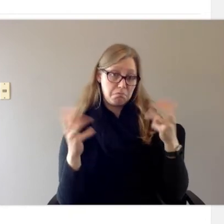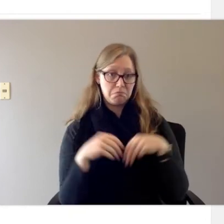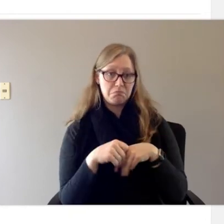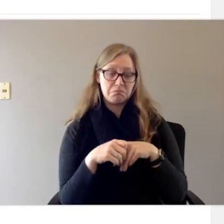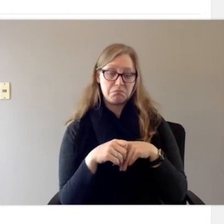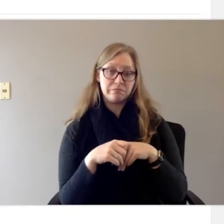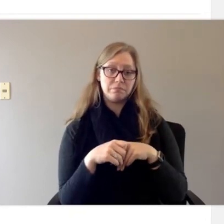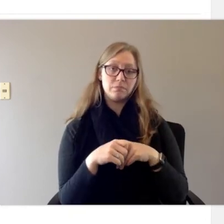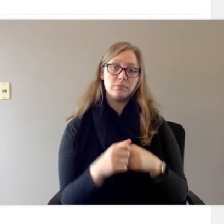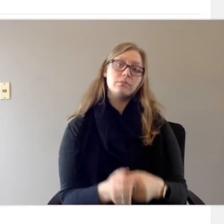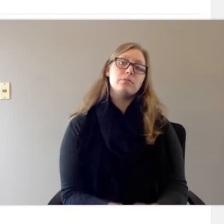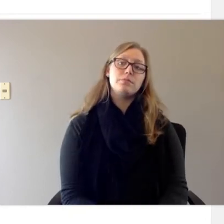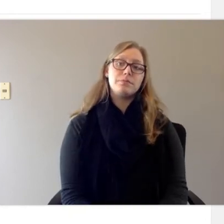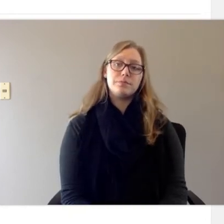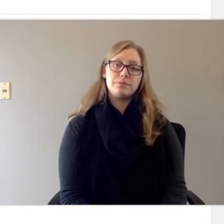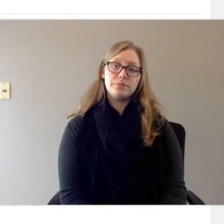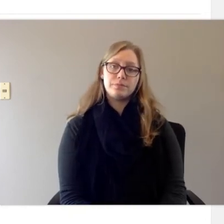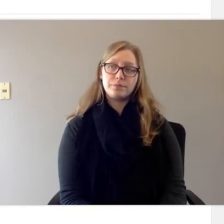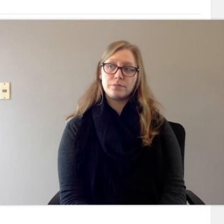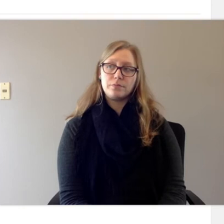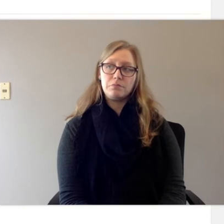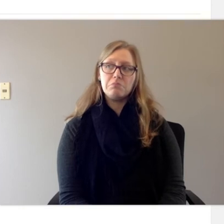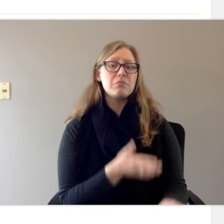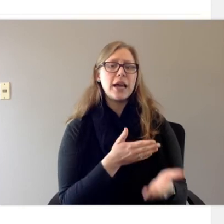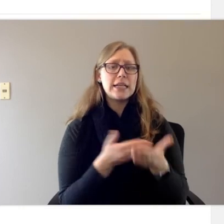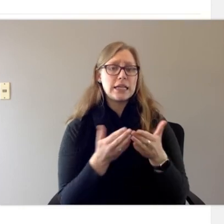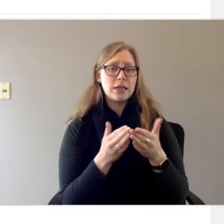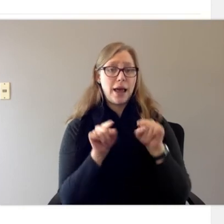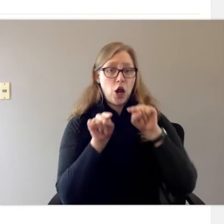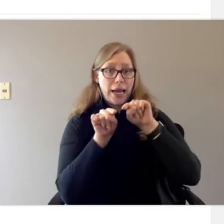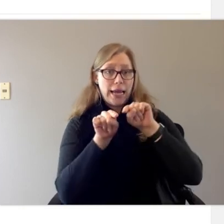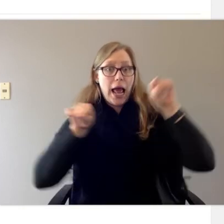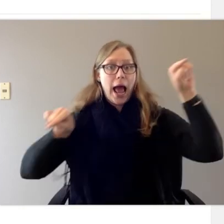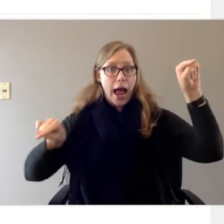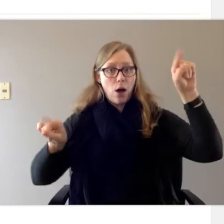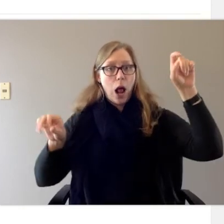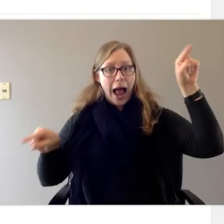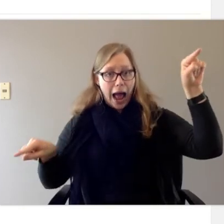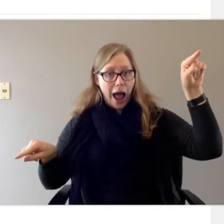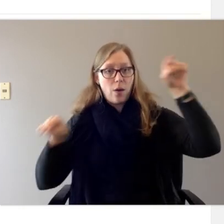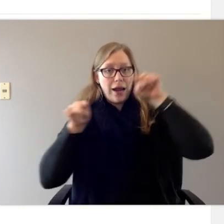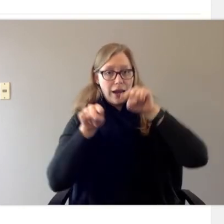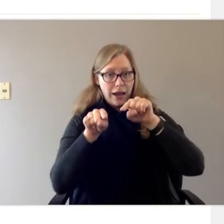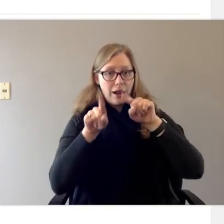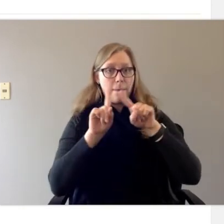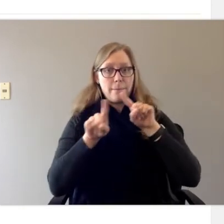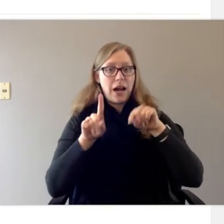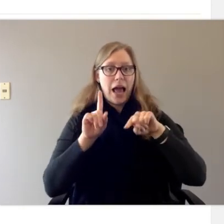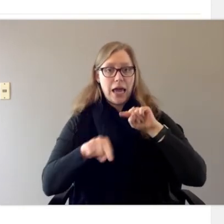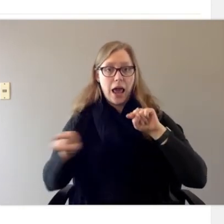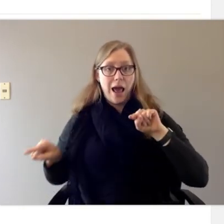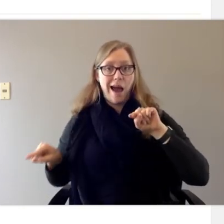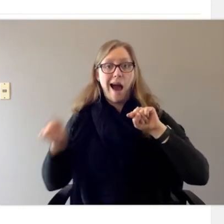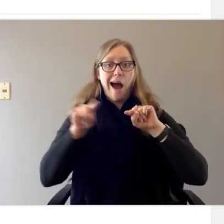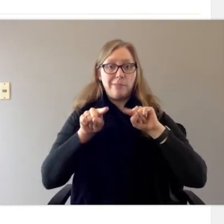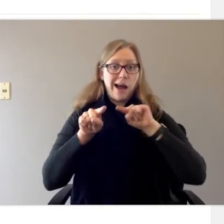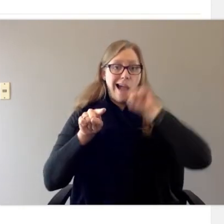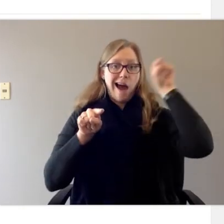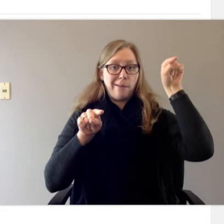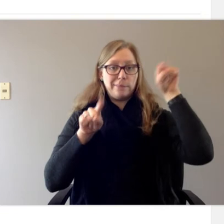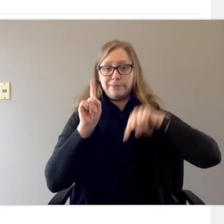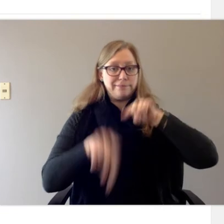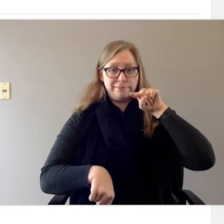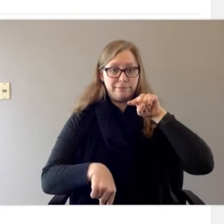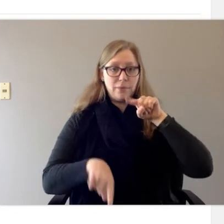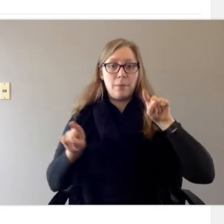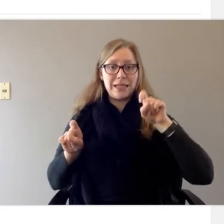to CE. It doesn't matter as long as I'm consistent with the direction. And so I'm going to say, so since I